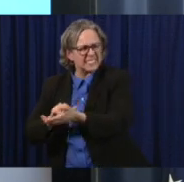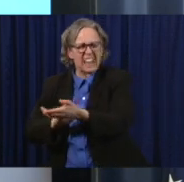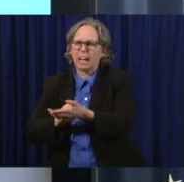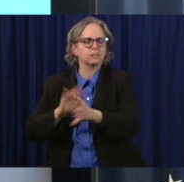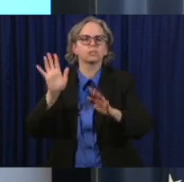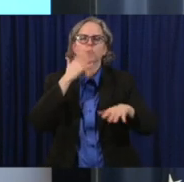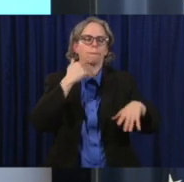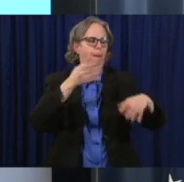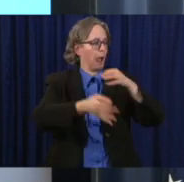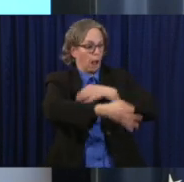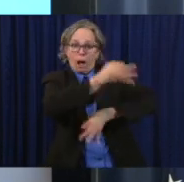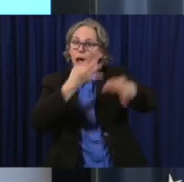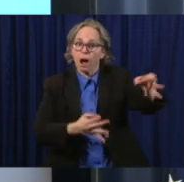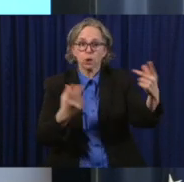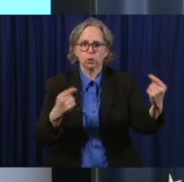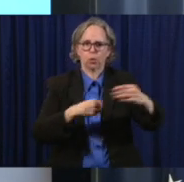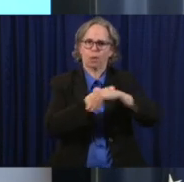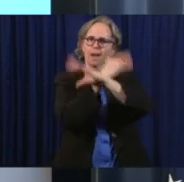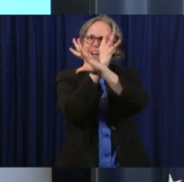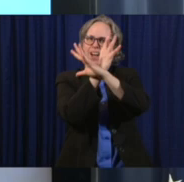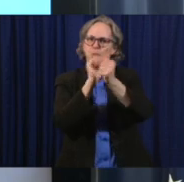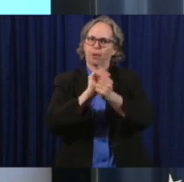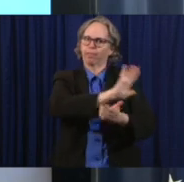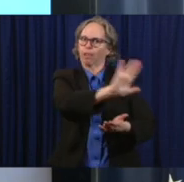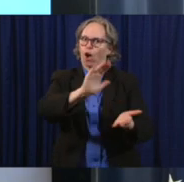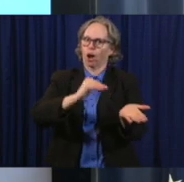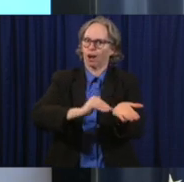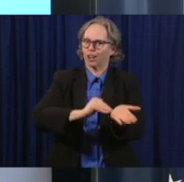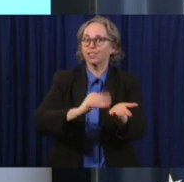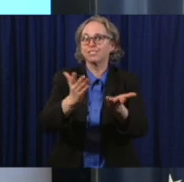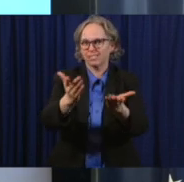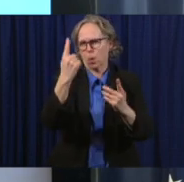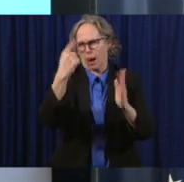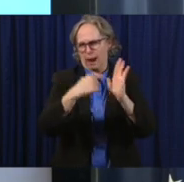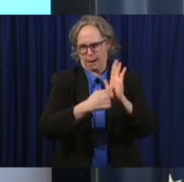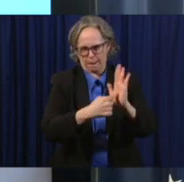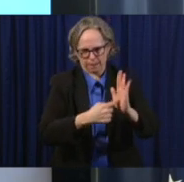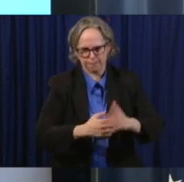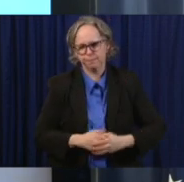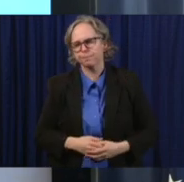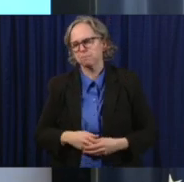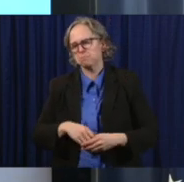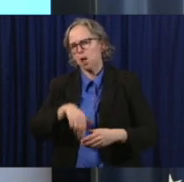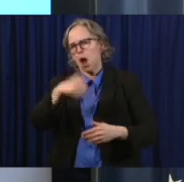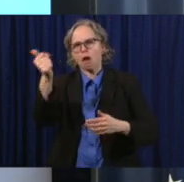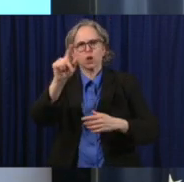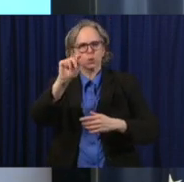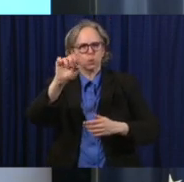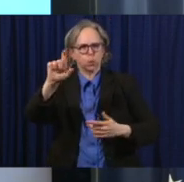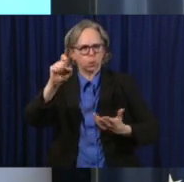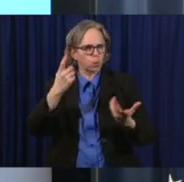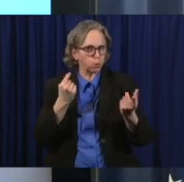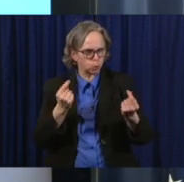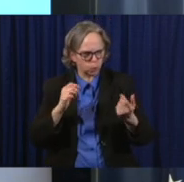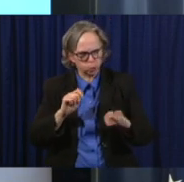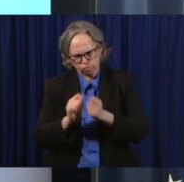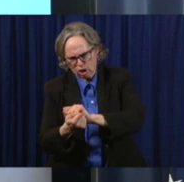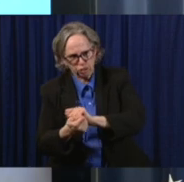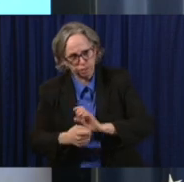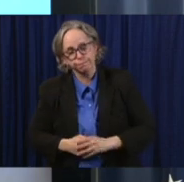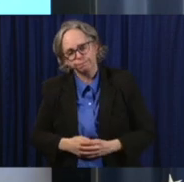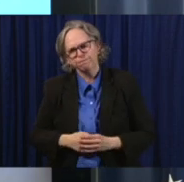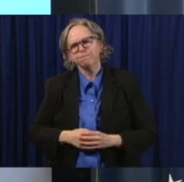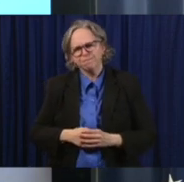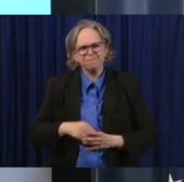the best way that we could do that. We also have had a great deal of work around